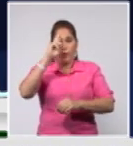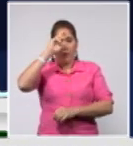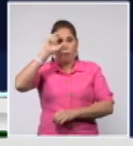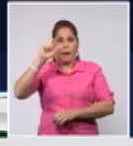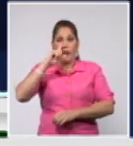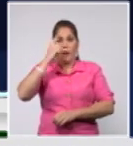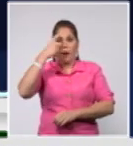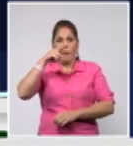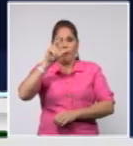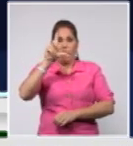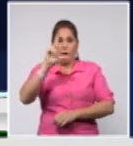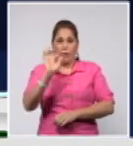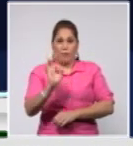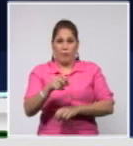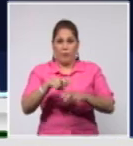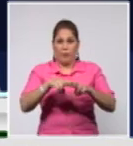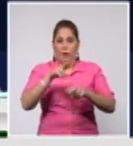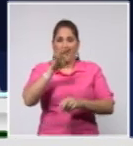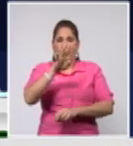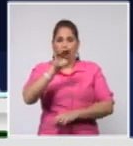462 in the Naval Hospital,